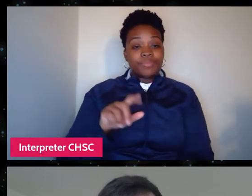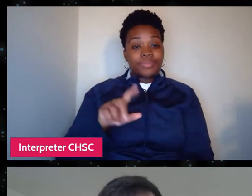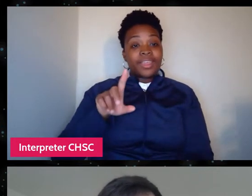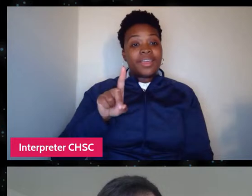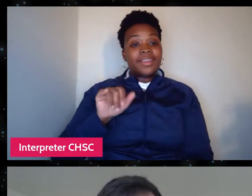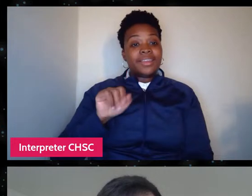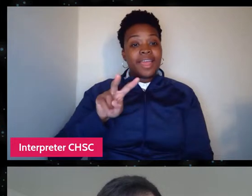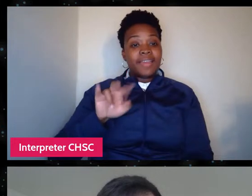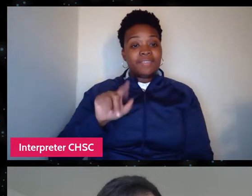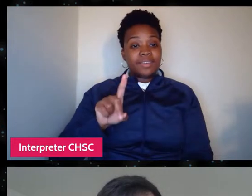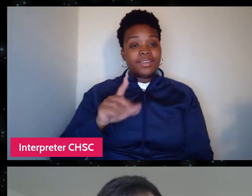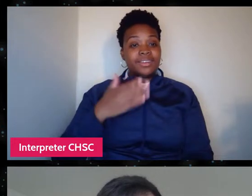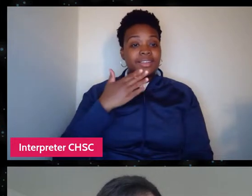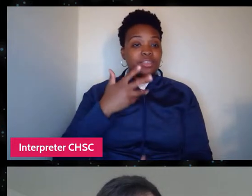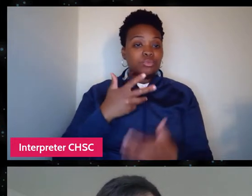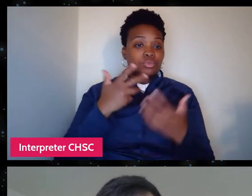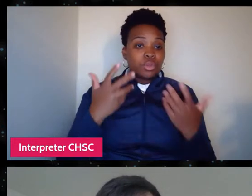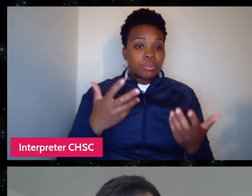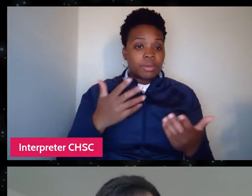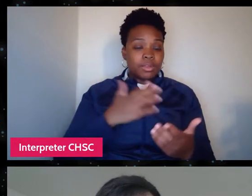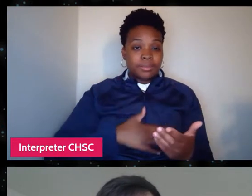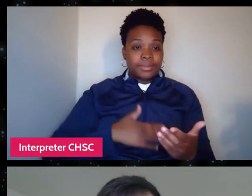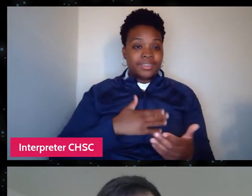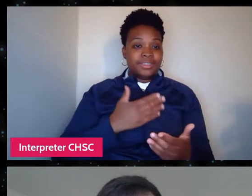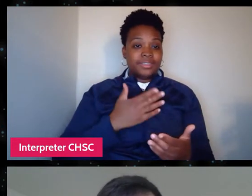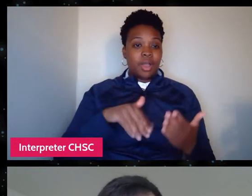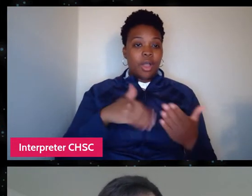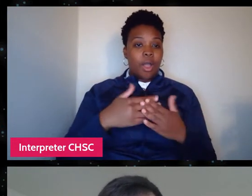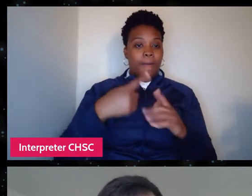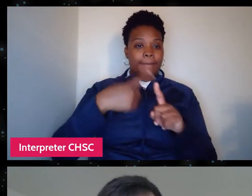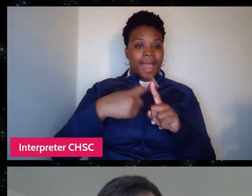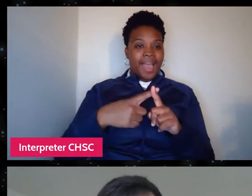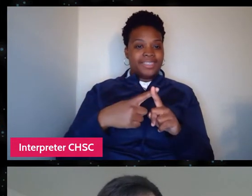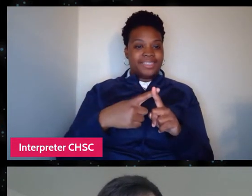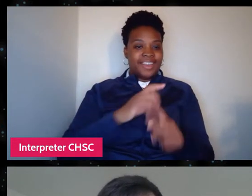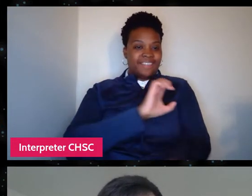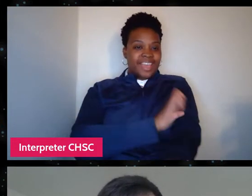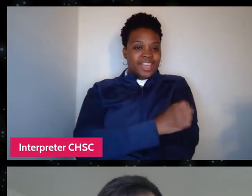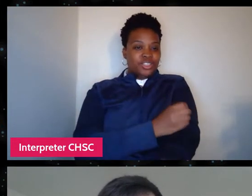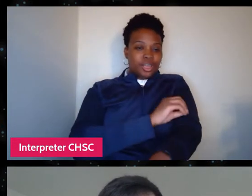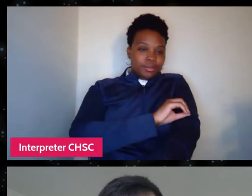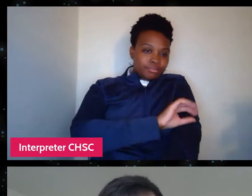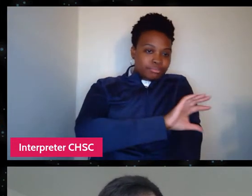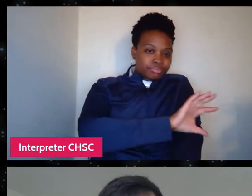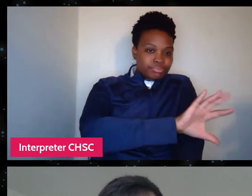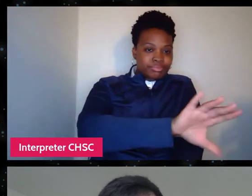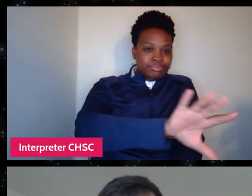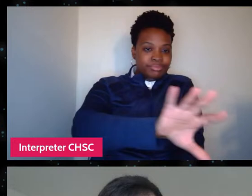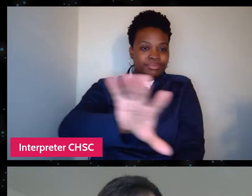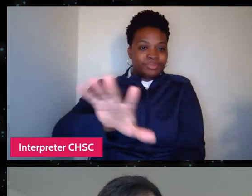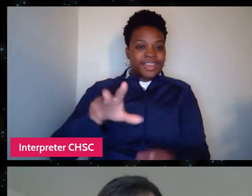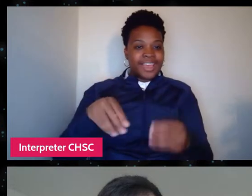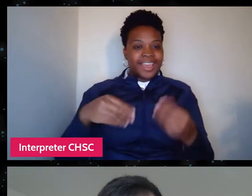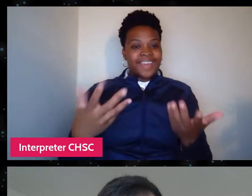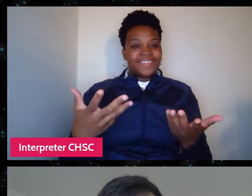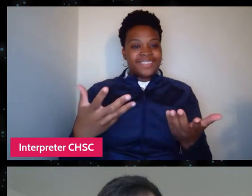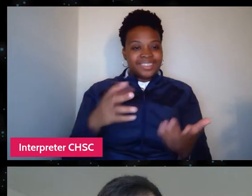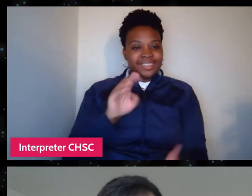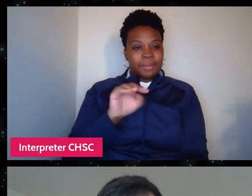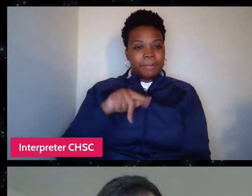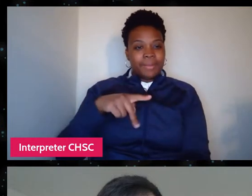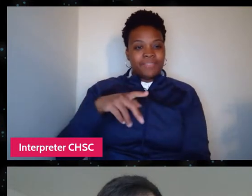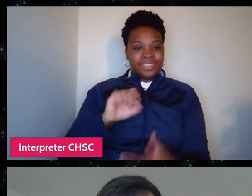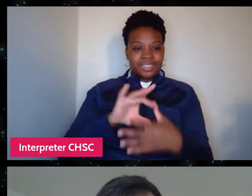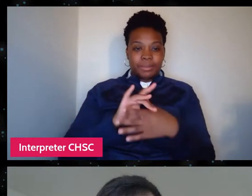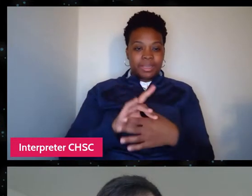much. Please pass all of our positive vibes, positive energy to Memphis Meets. We're really hoping